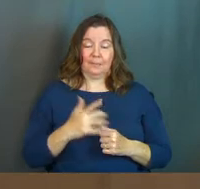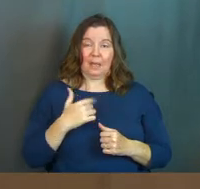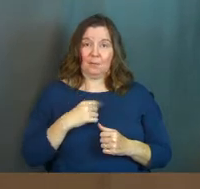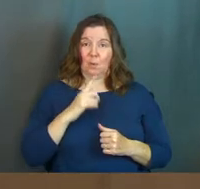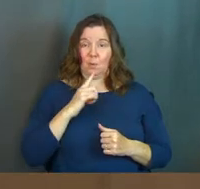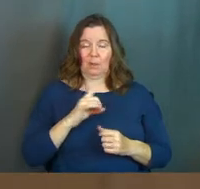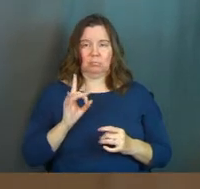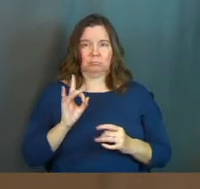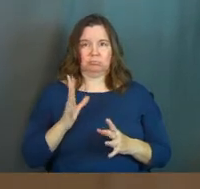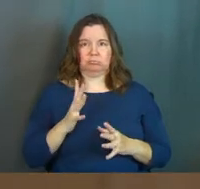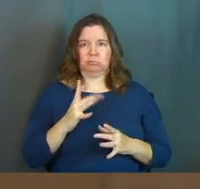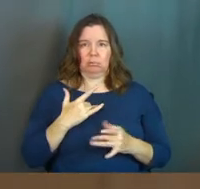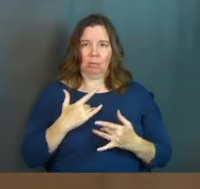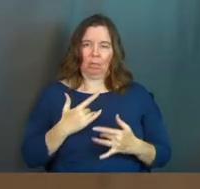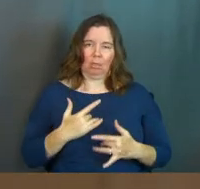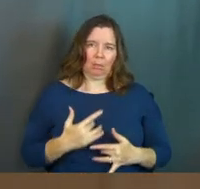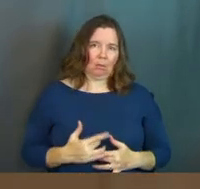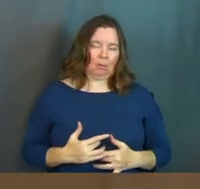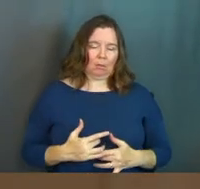I'm in a really bad spot.